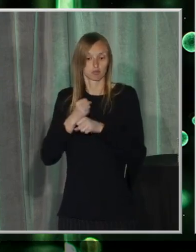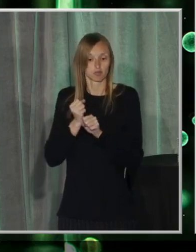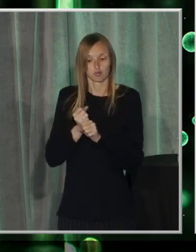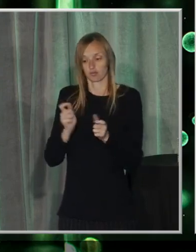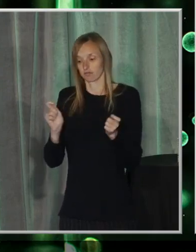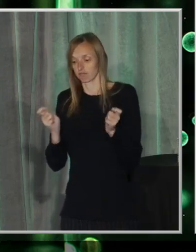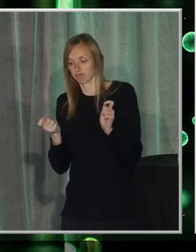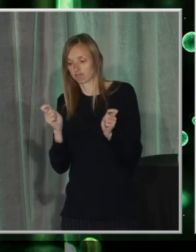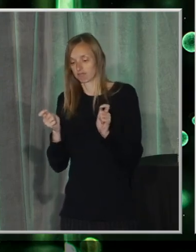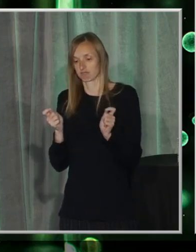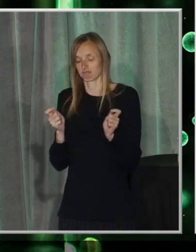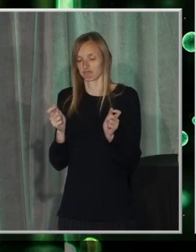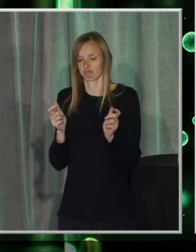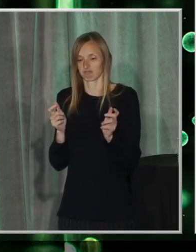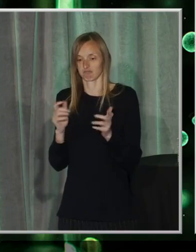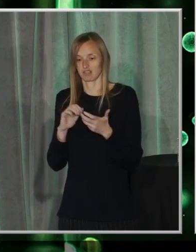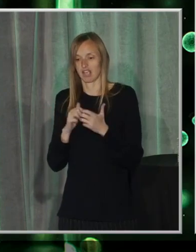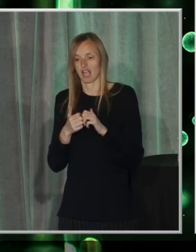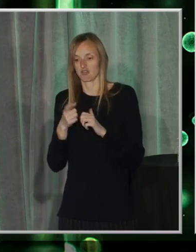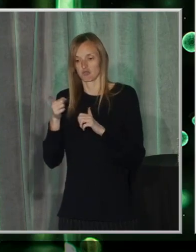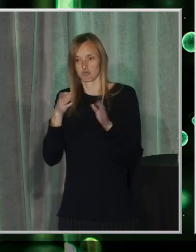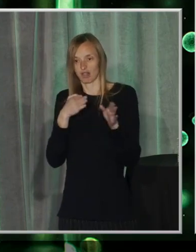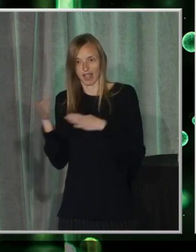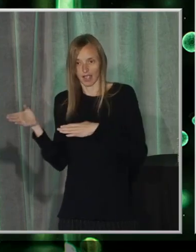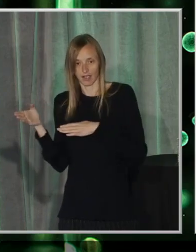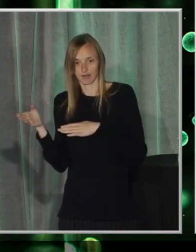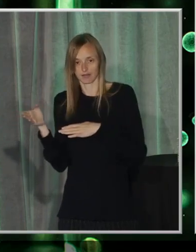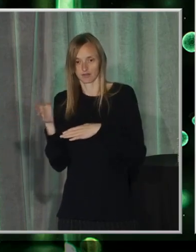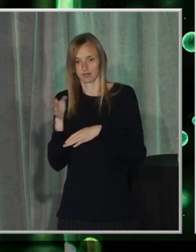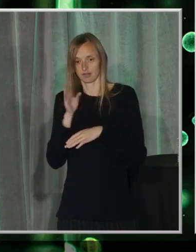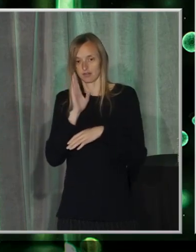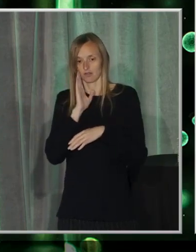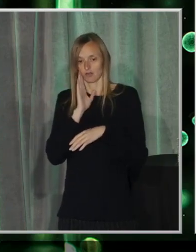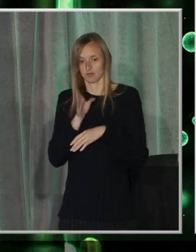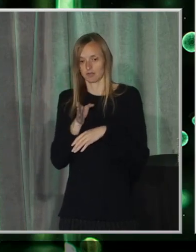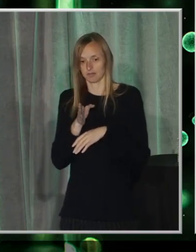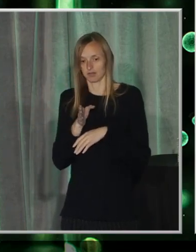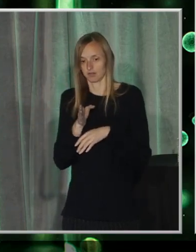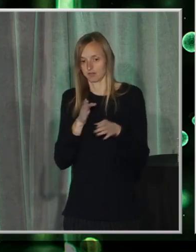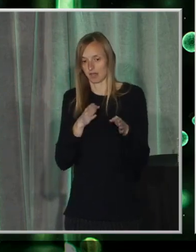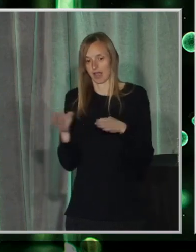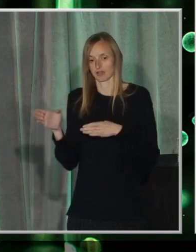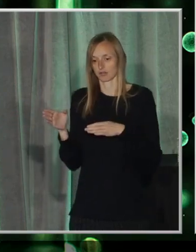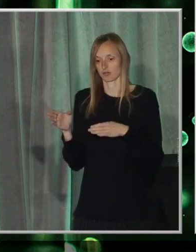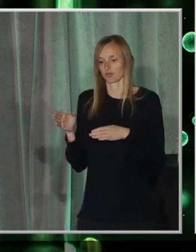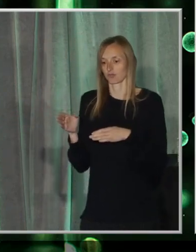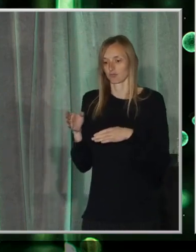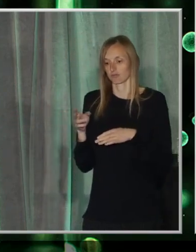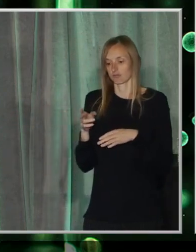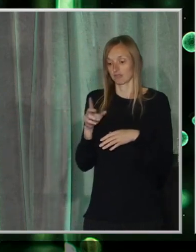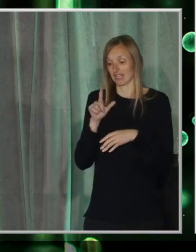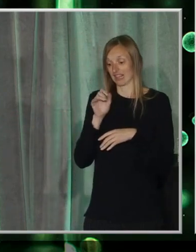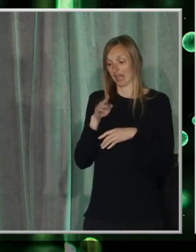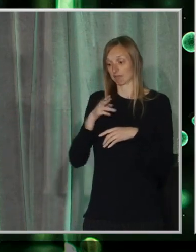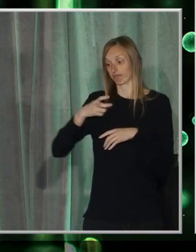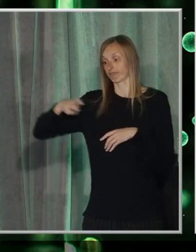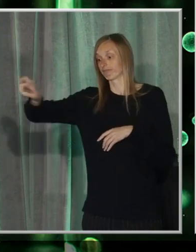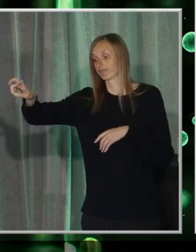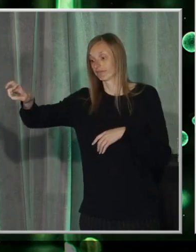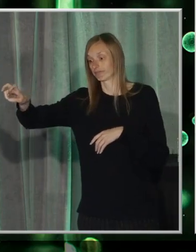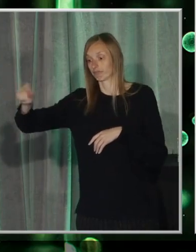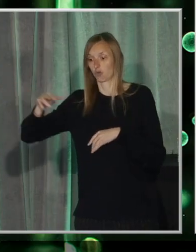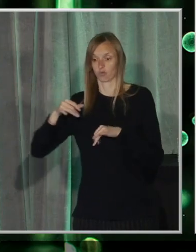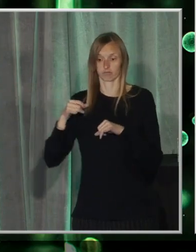customize. How do you aim to do that? Will it be in the? Do you plan to move that out of a lab at some point, or are you